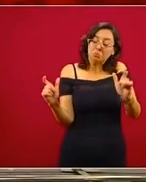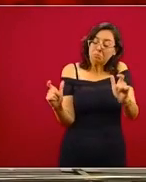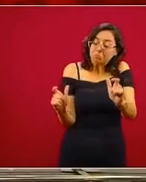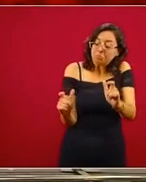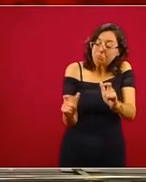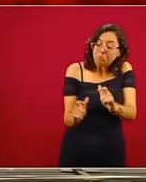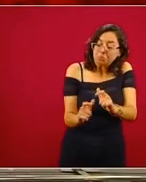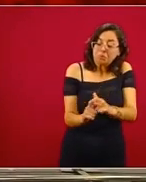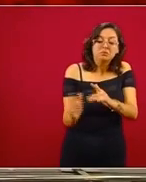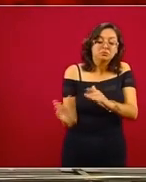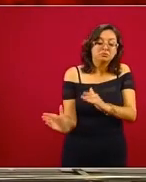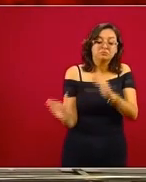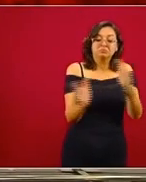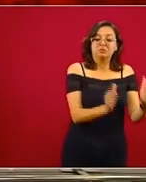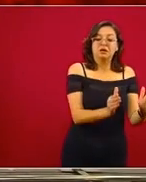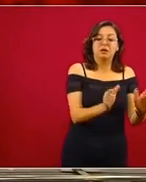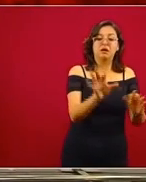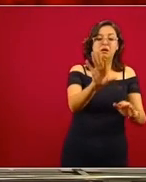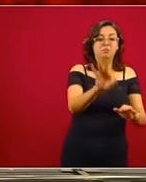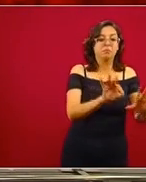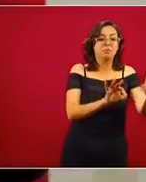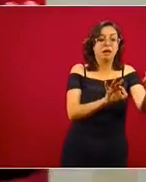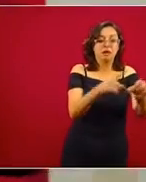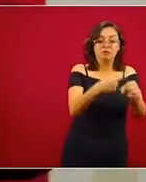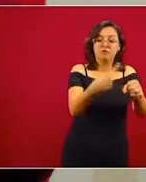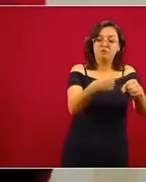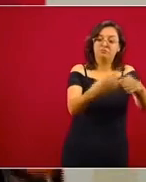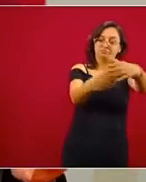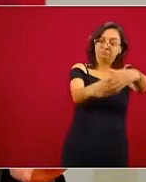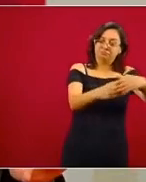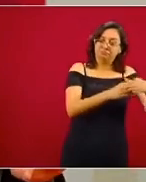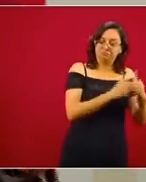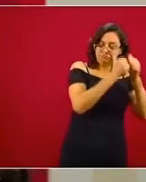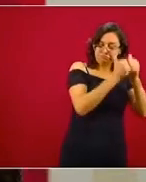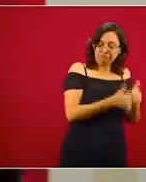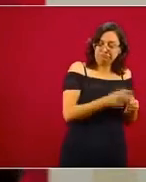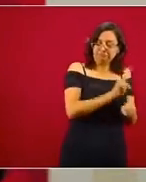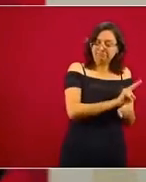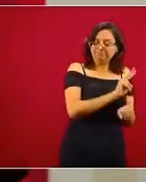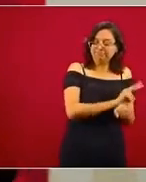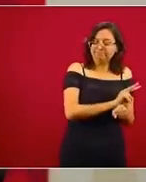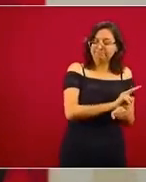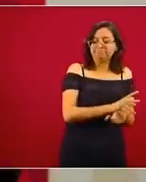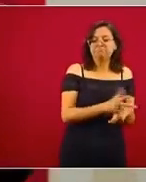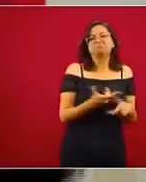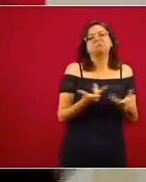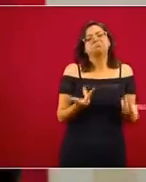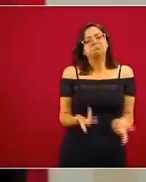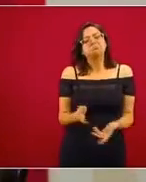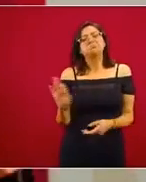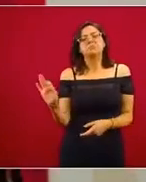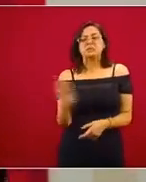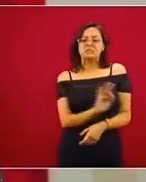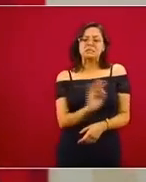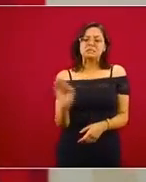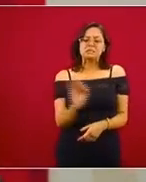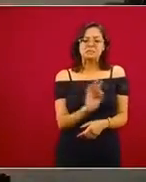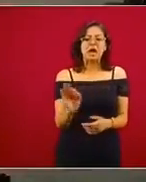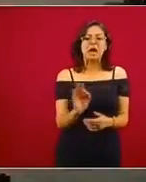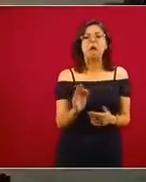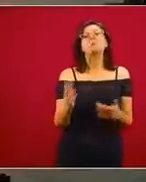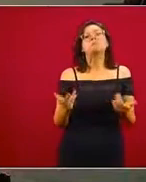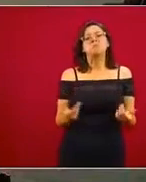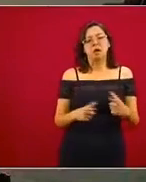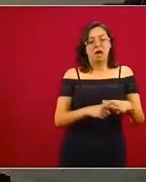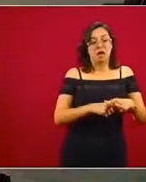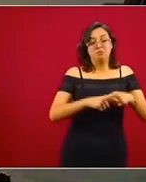Now, when we're in the final phase, it could be useful to use the contention tools that we had originally